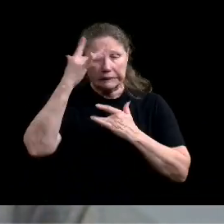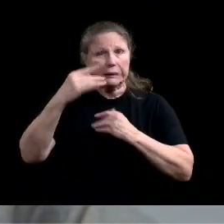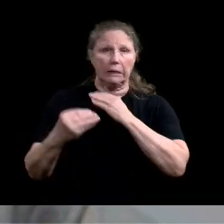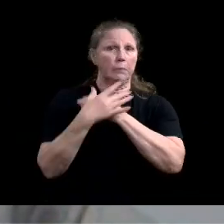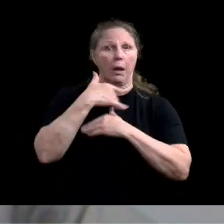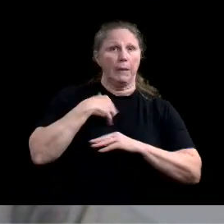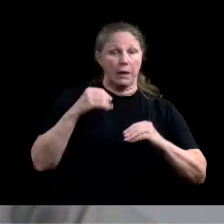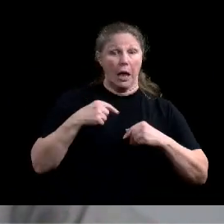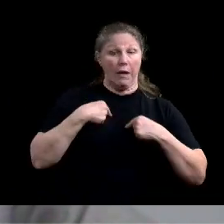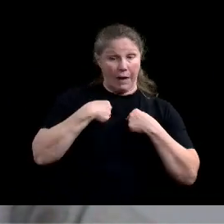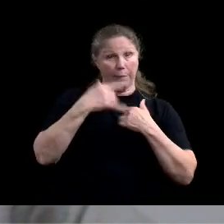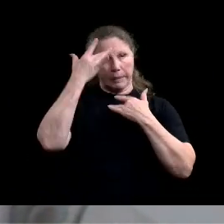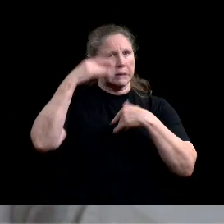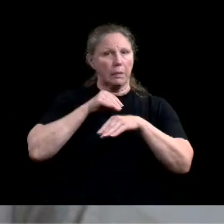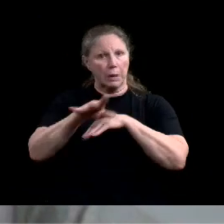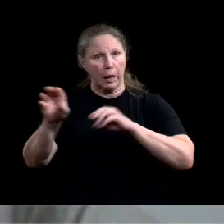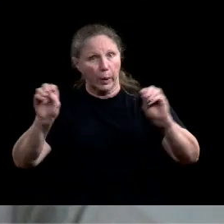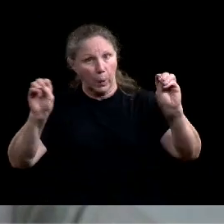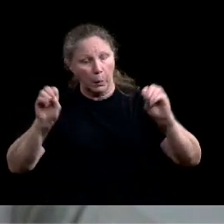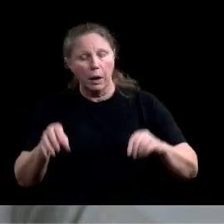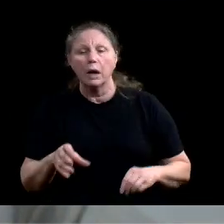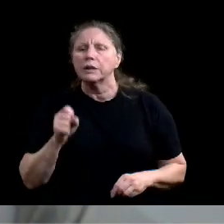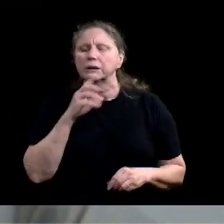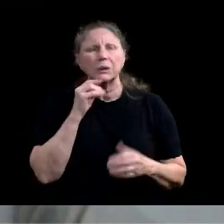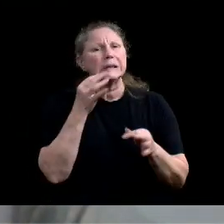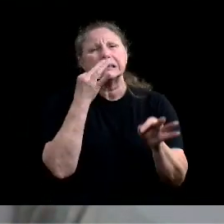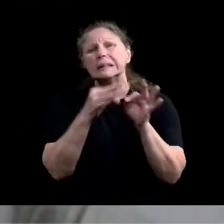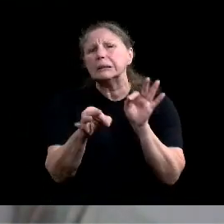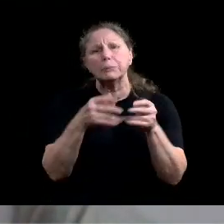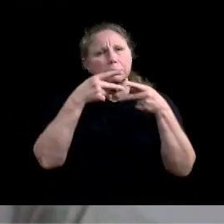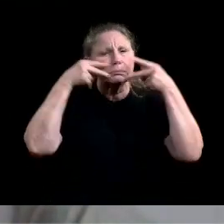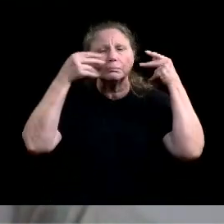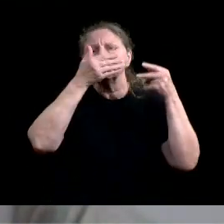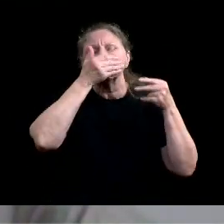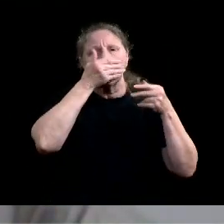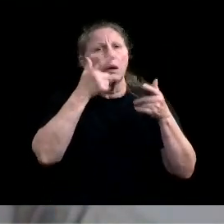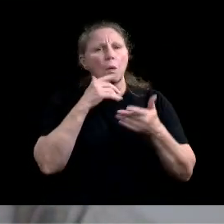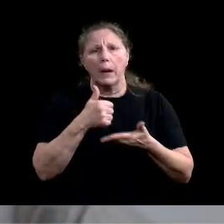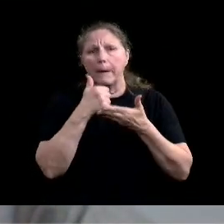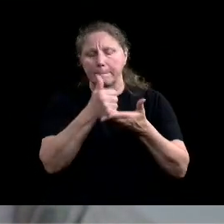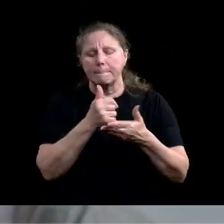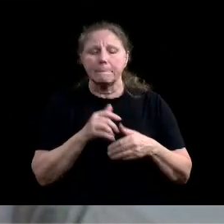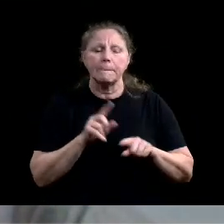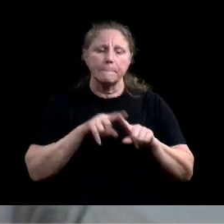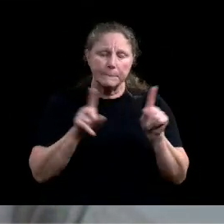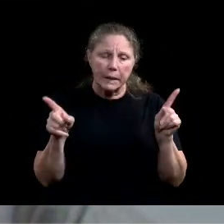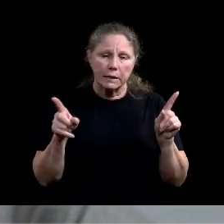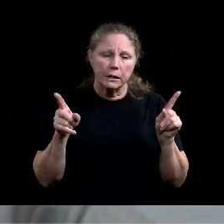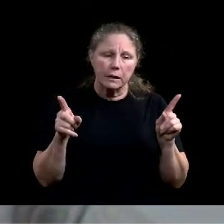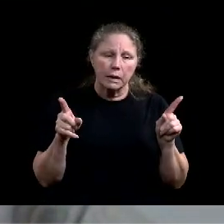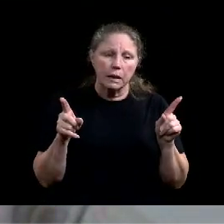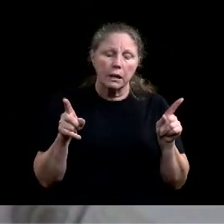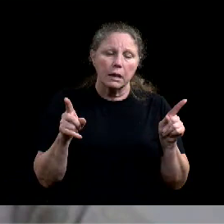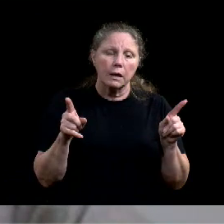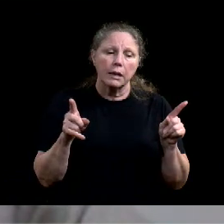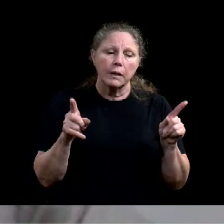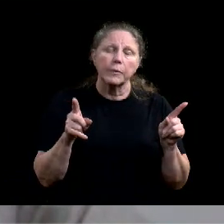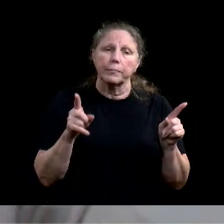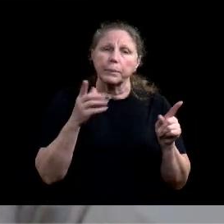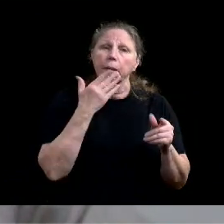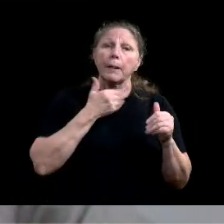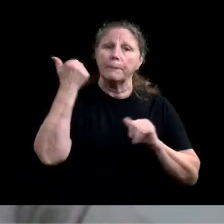when you're in areas like that. But the best rule is social distancing for